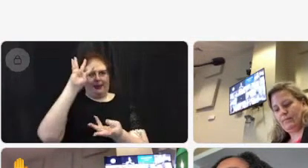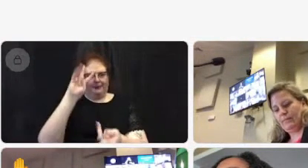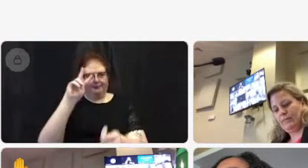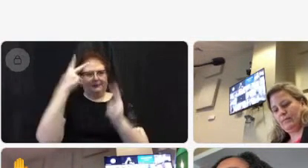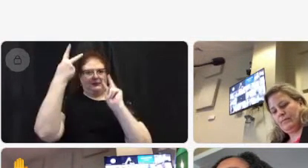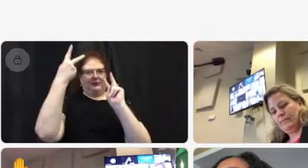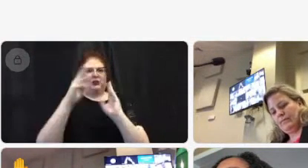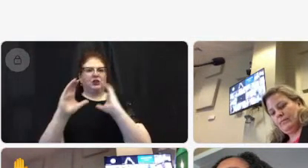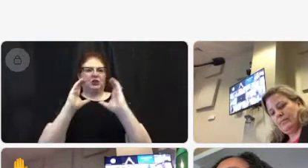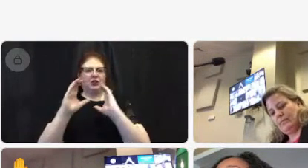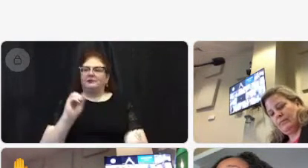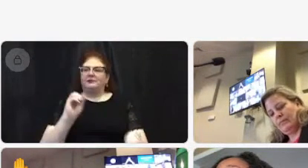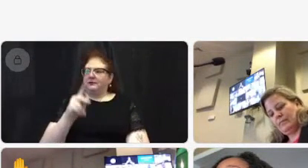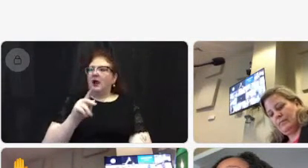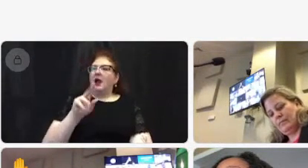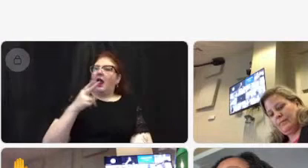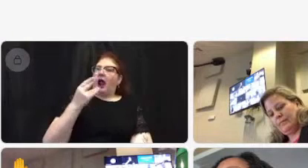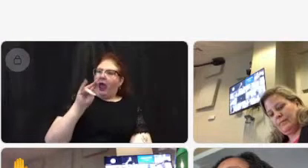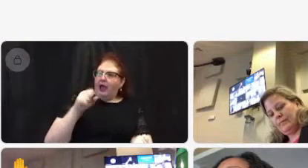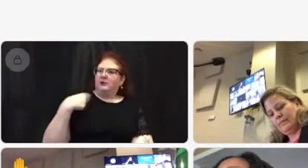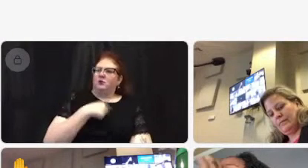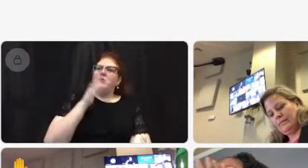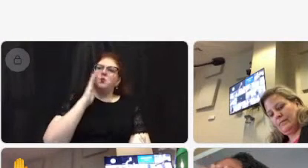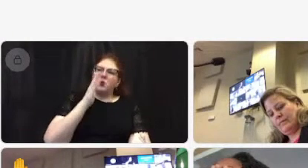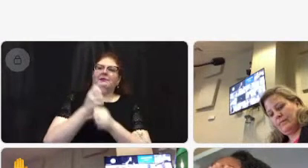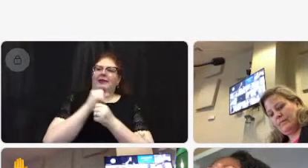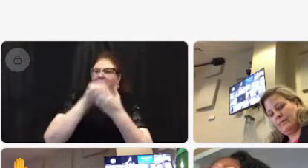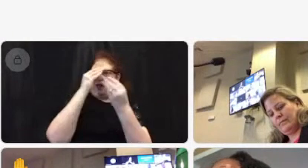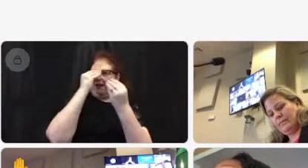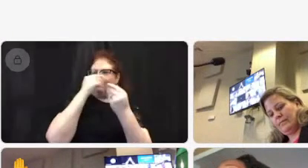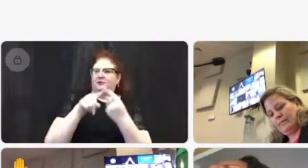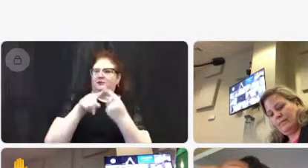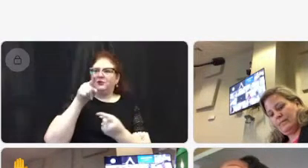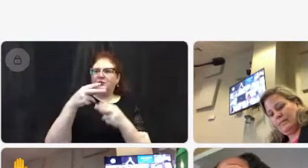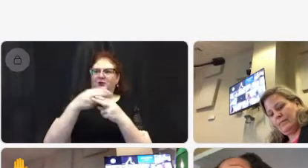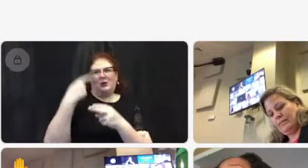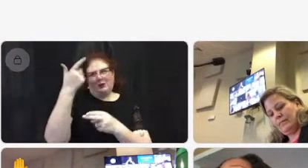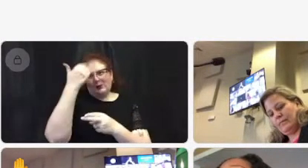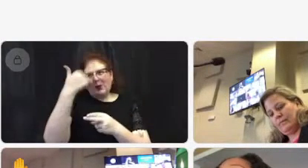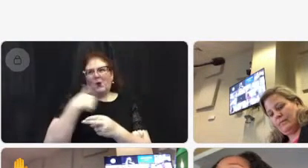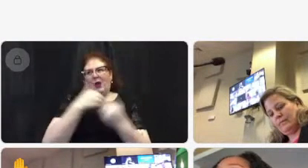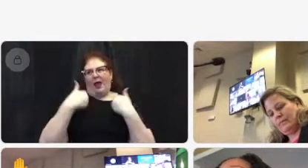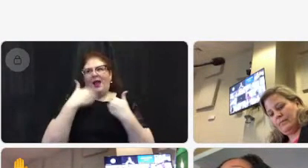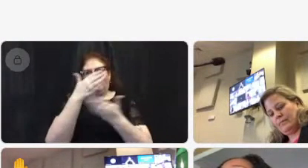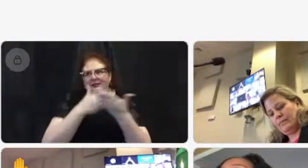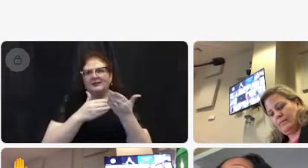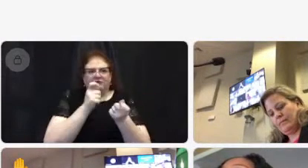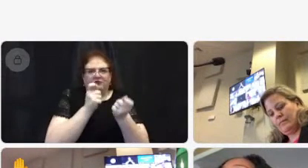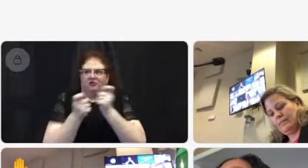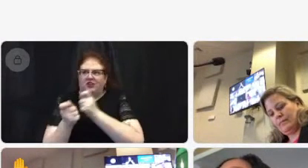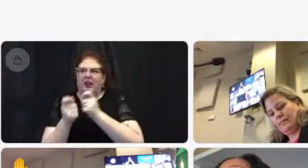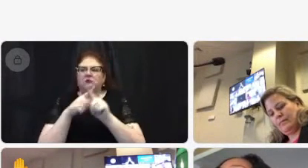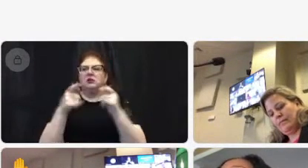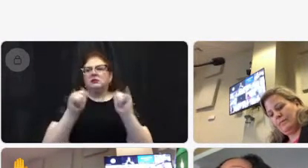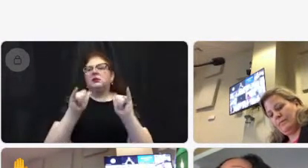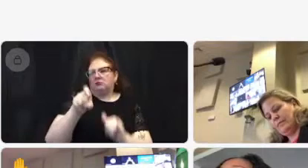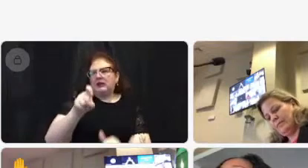to you very soon, Director Hines. We did have some transition. I know you know that, but still you need to have it.